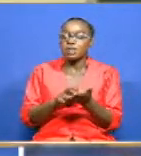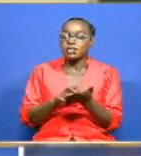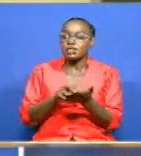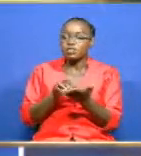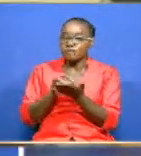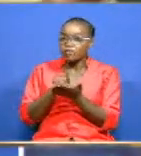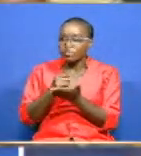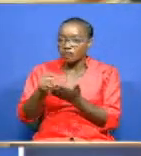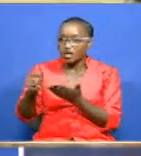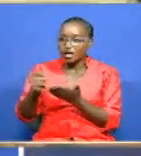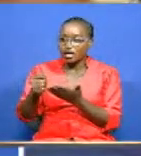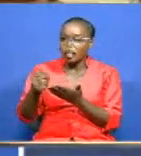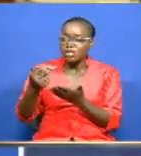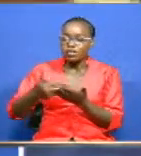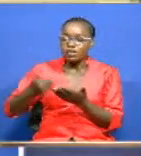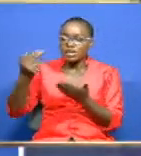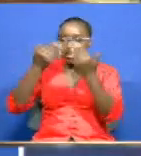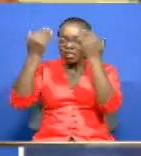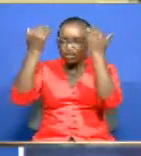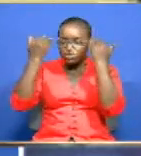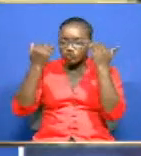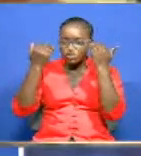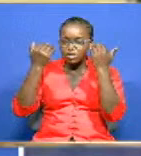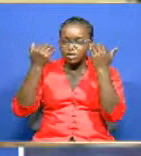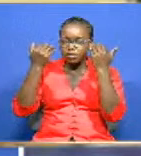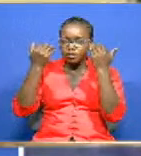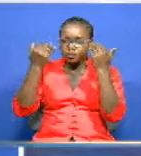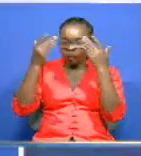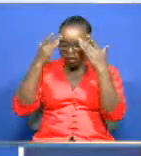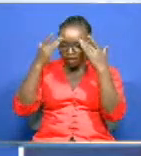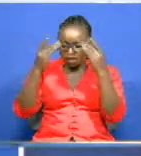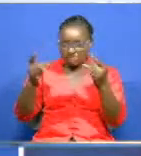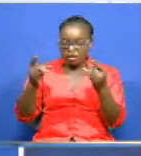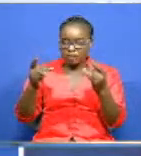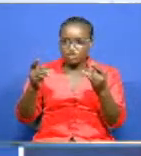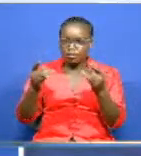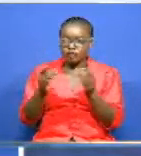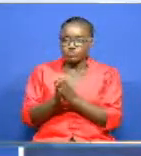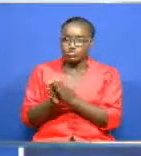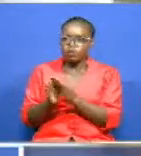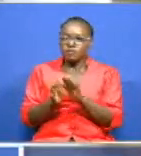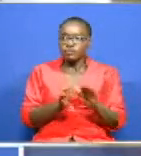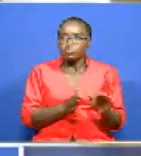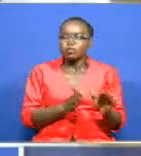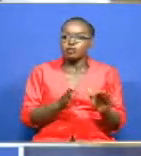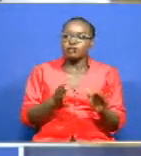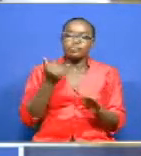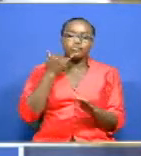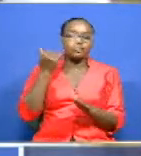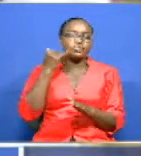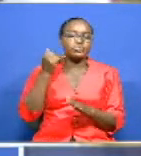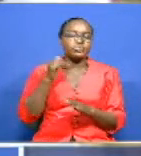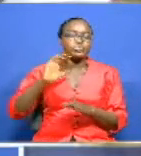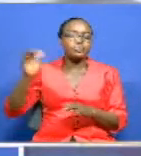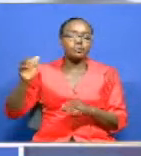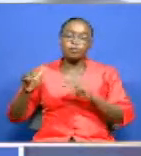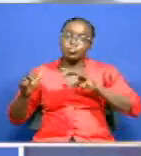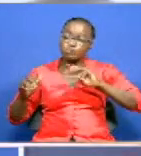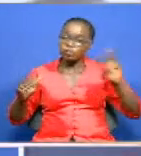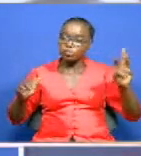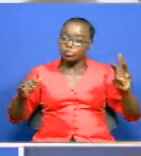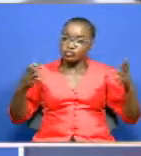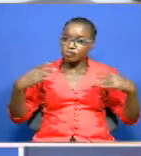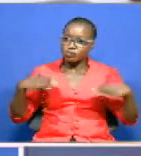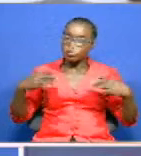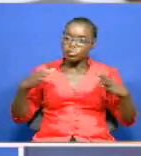it to the High Court so that the High Court decides. Elsewhere, a section of Nakuru Town West residents have petitioned